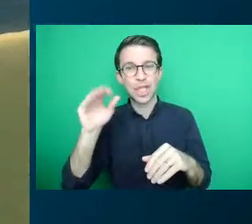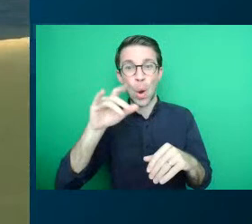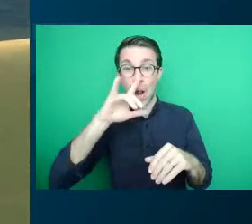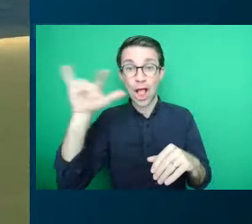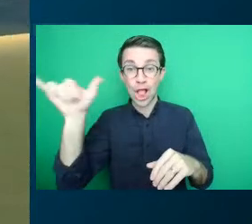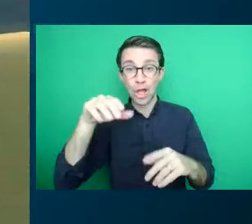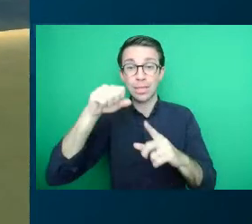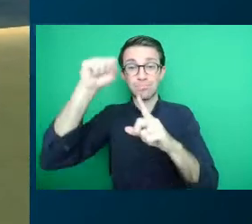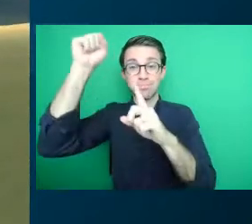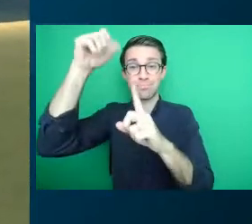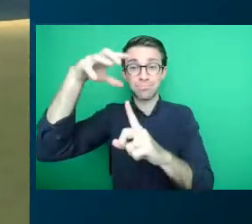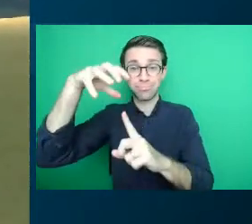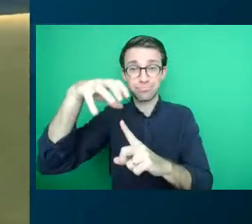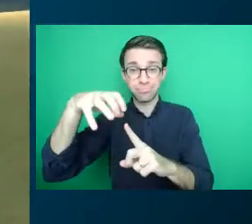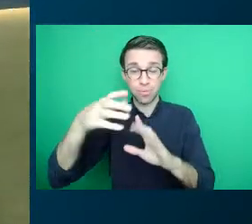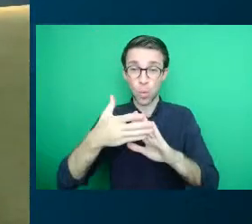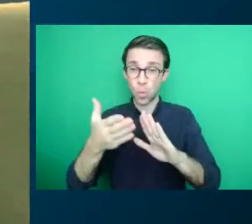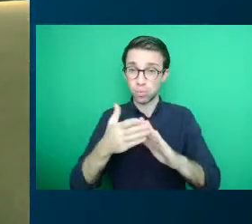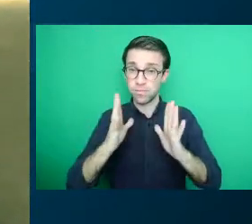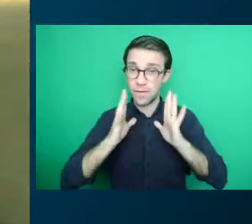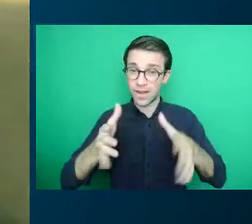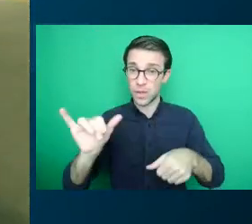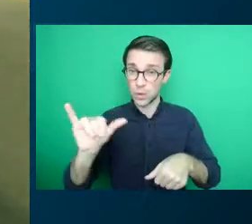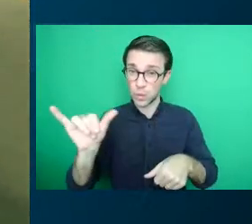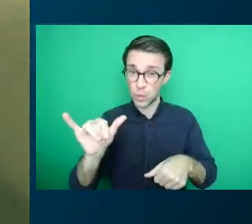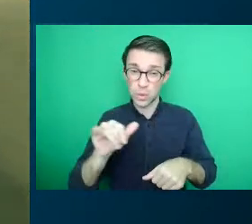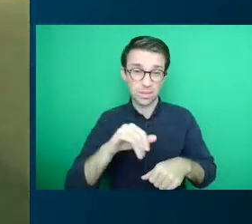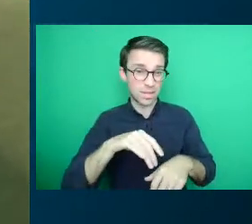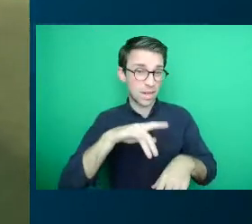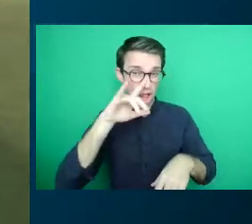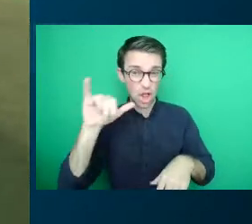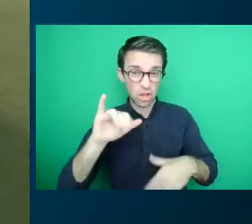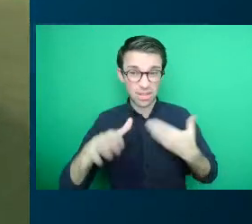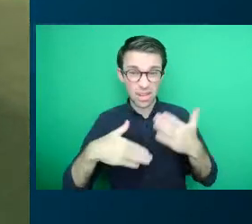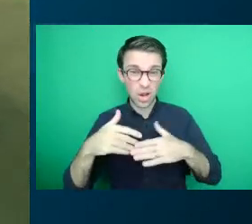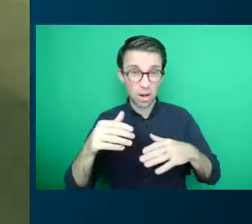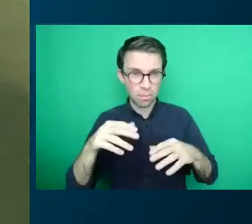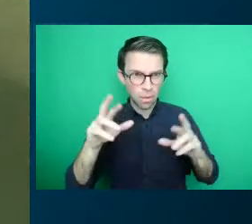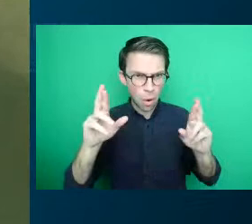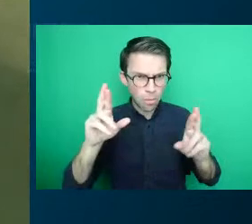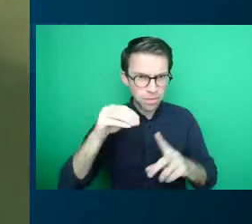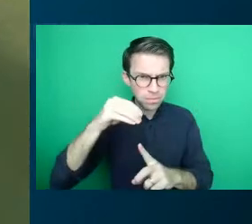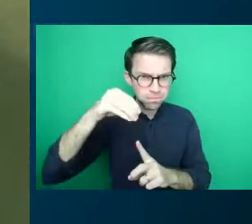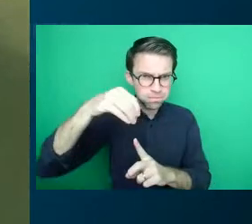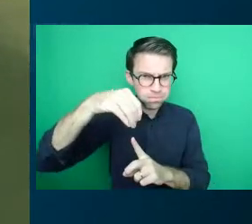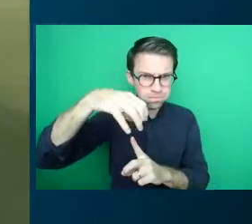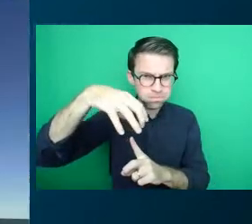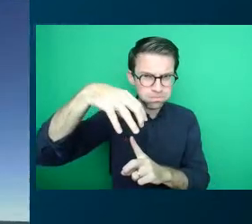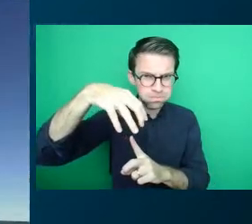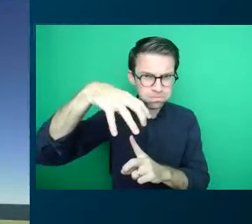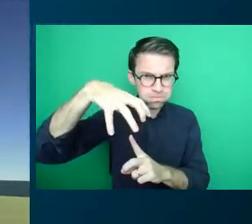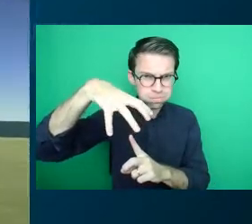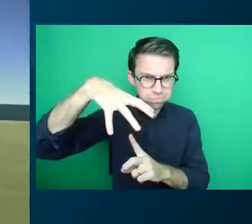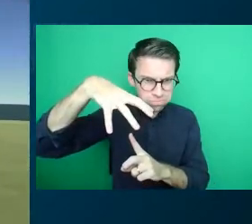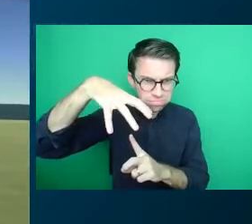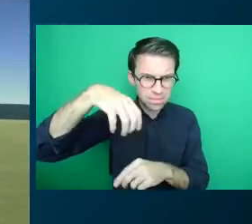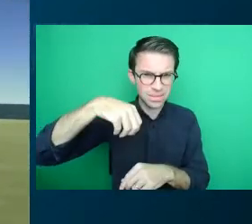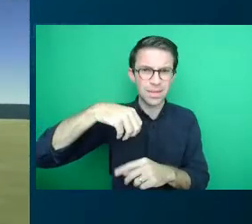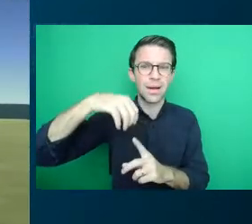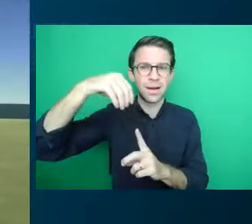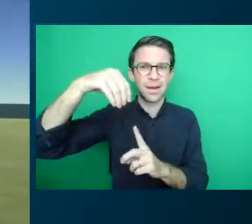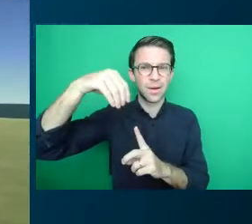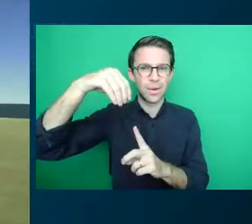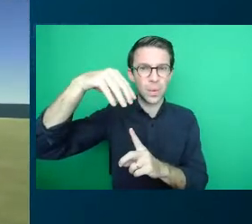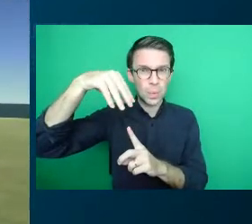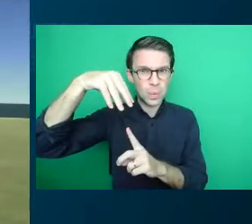parachute's working as well. It looks like all of our experiments, hopefully that opens up a little bit. Okay, yeah. Whew. It opens up and it